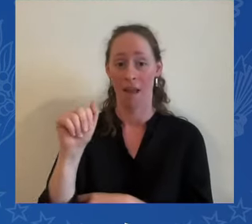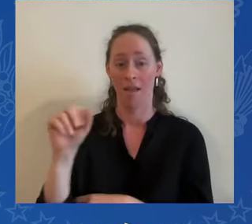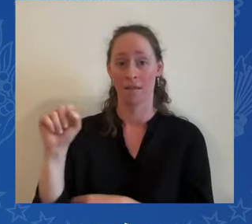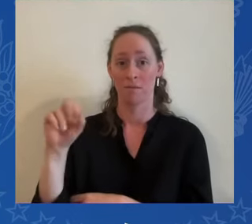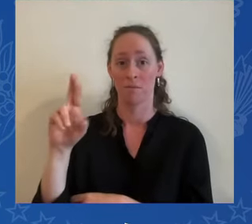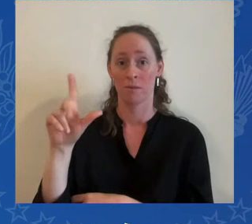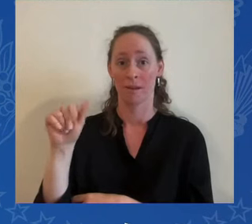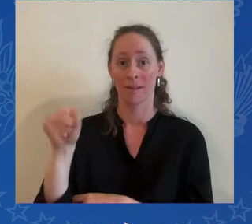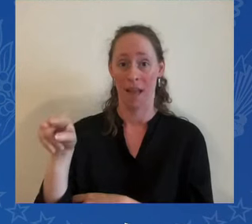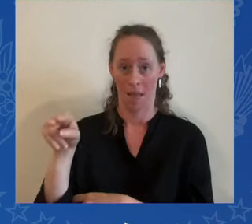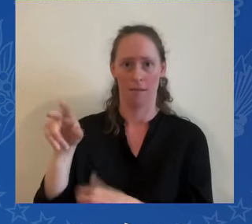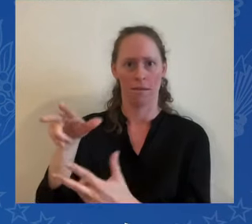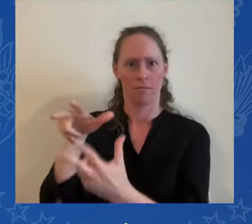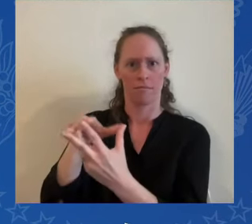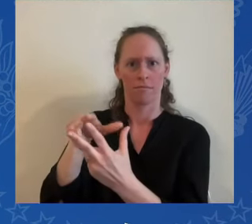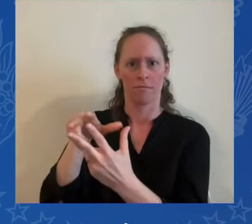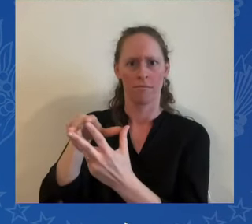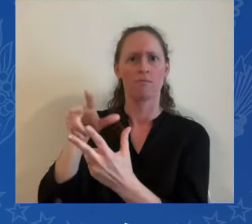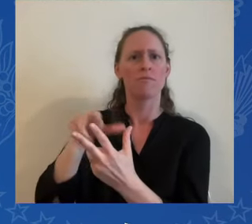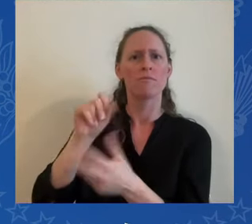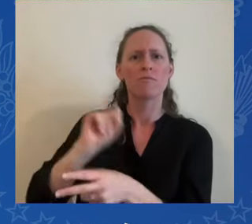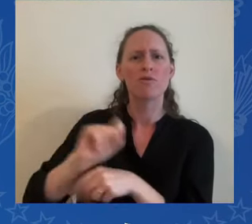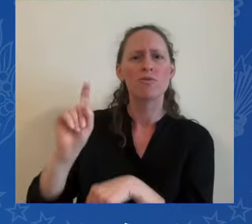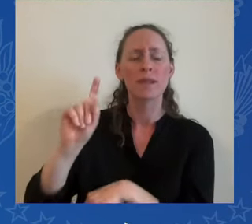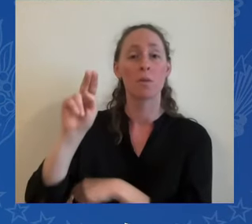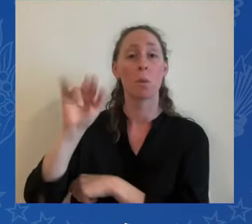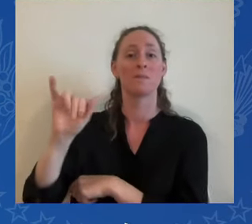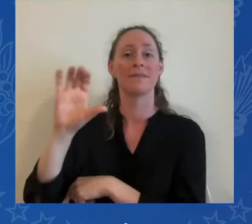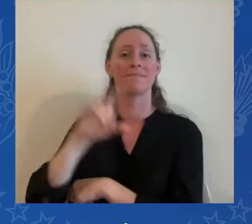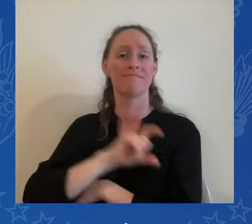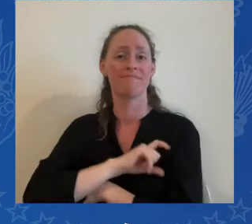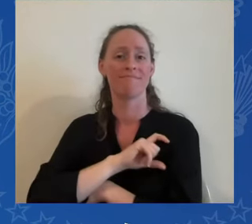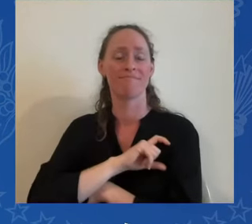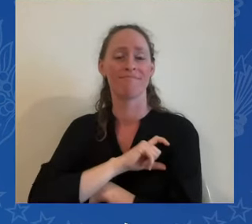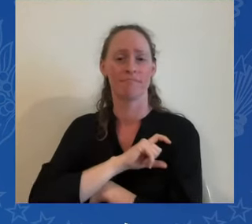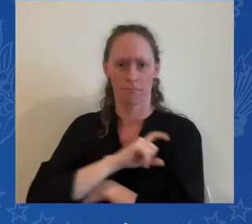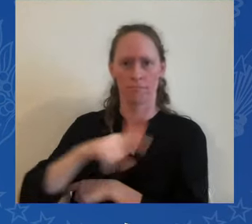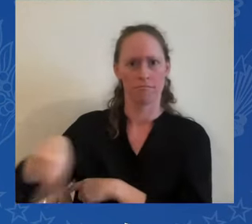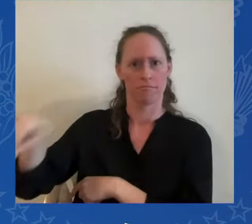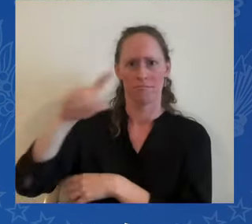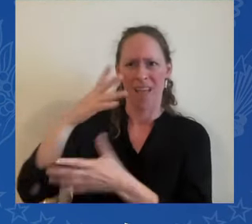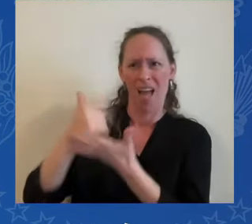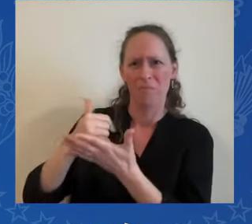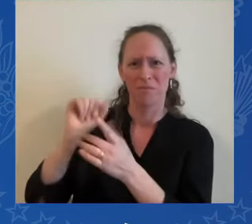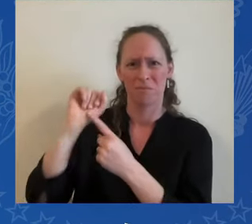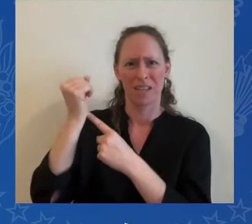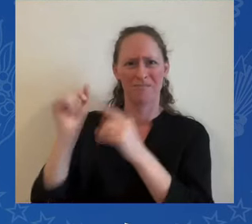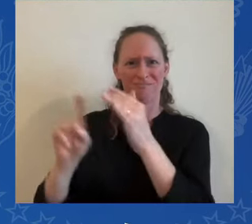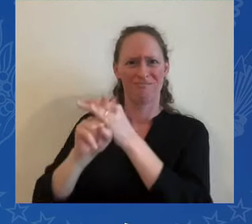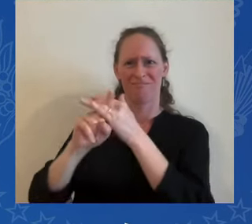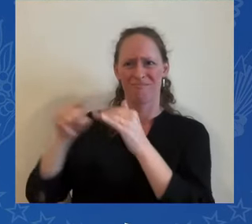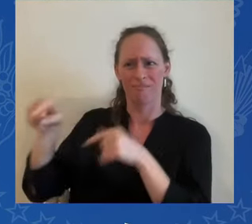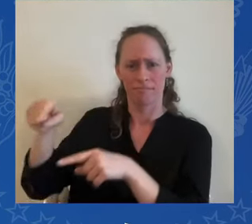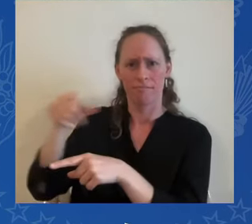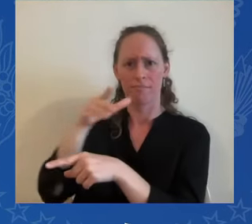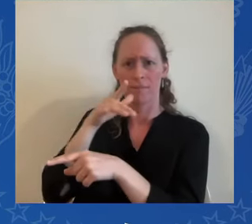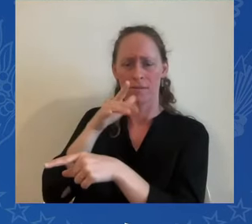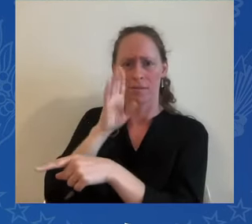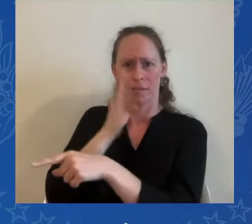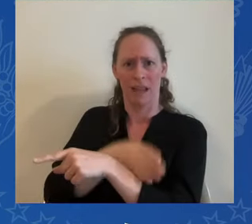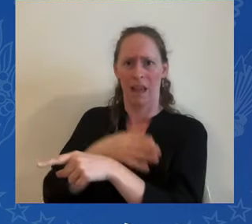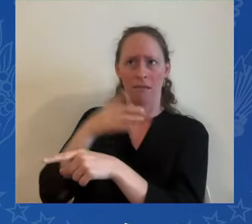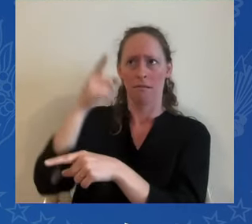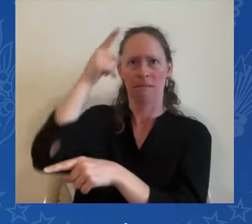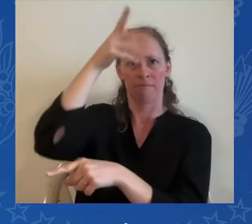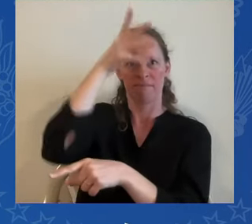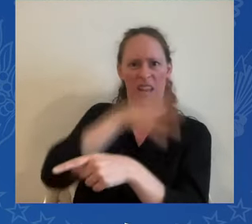to protect a mother and son from an armed man threatening violence in their home. Officers Rivera and Mora positioned themselves between the assailant and the